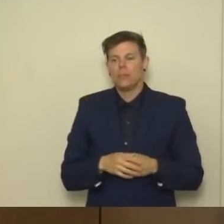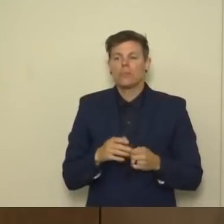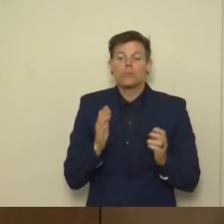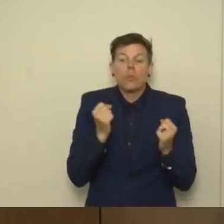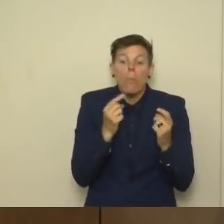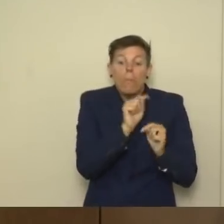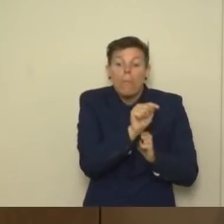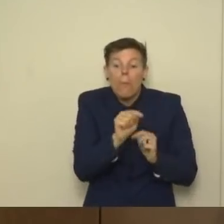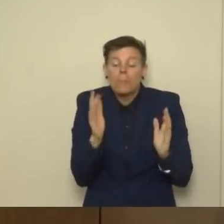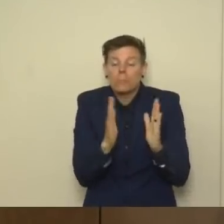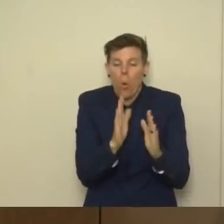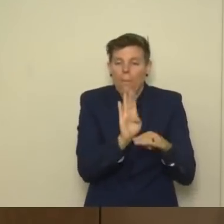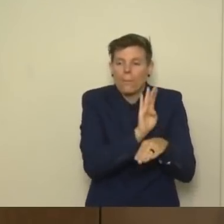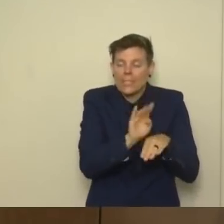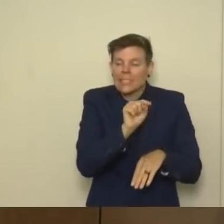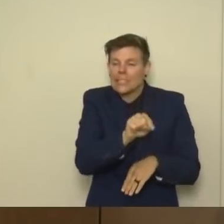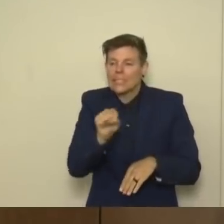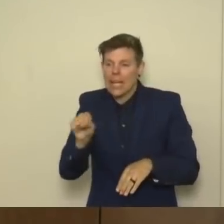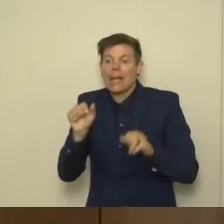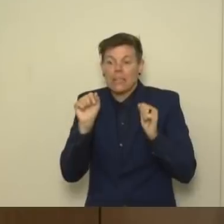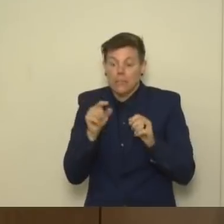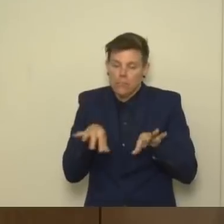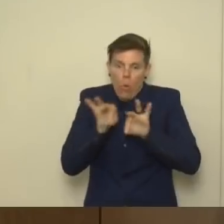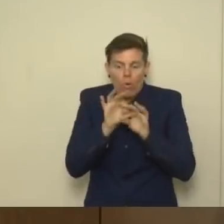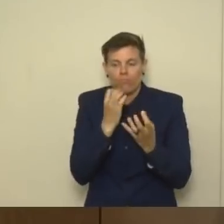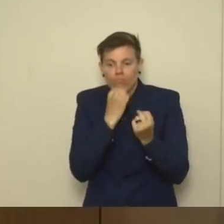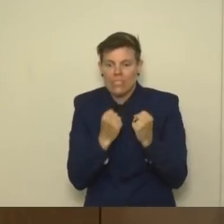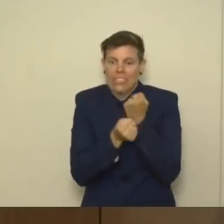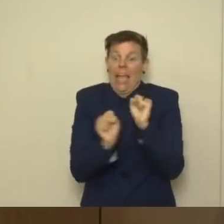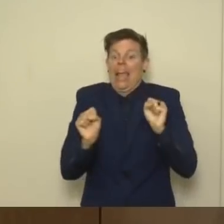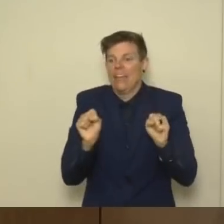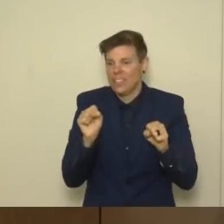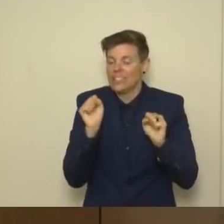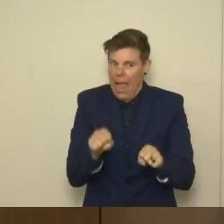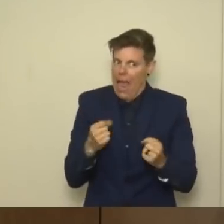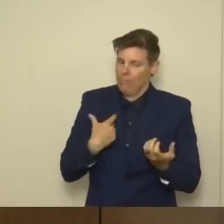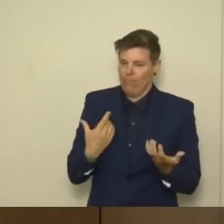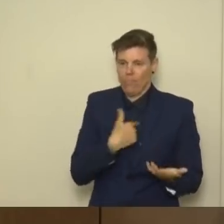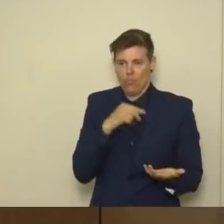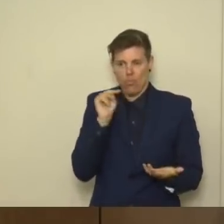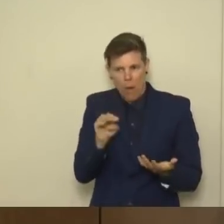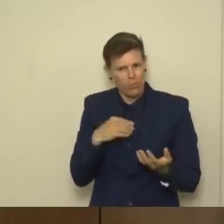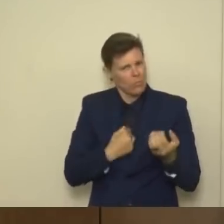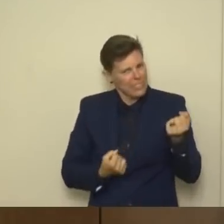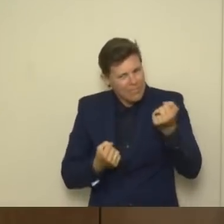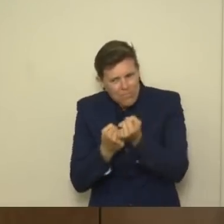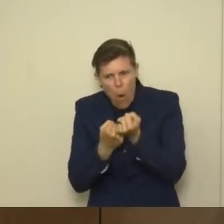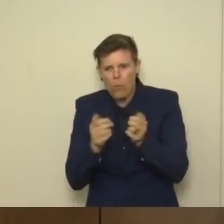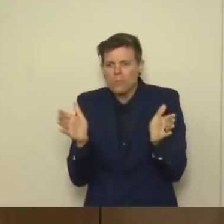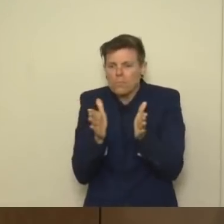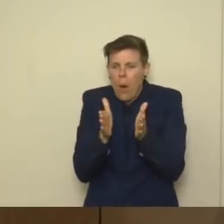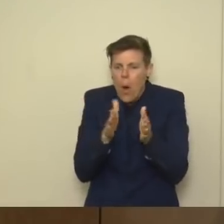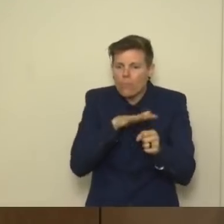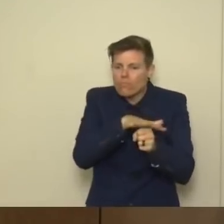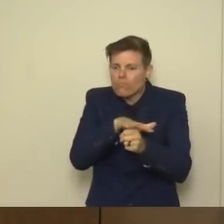worthy of New Mexico's attention and support. Most of the countries who are